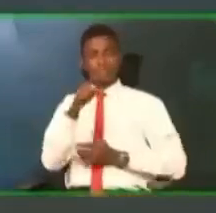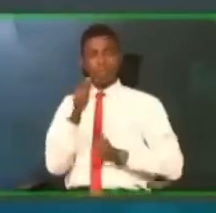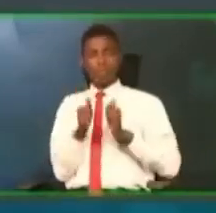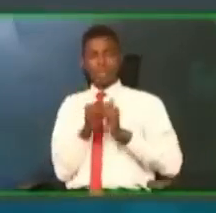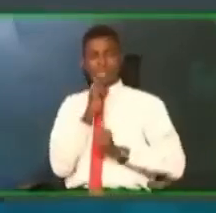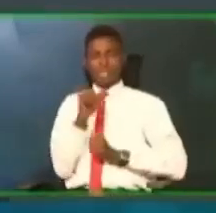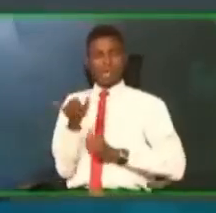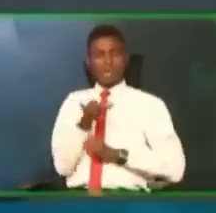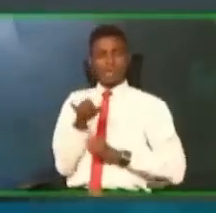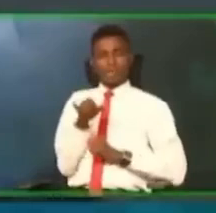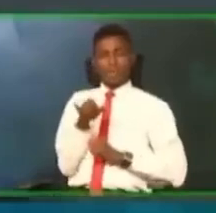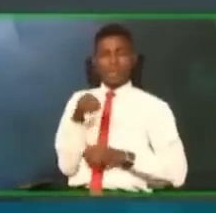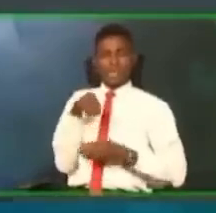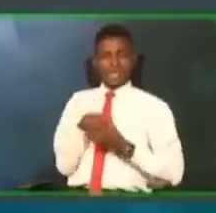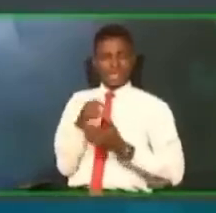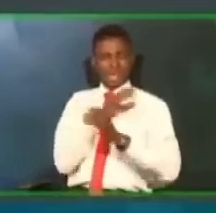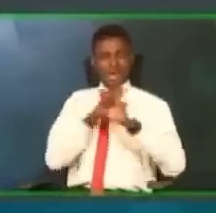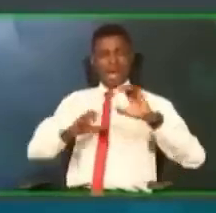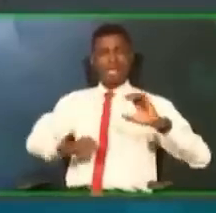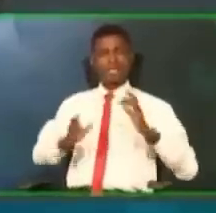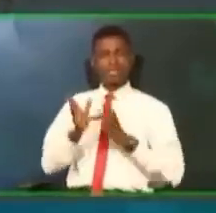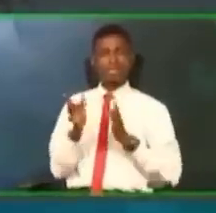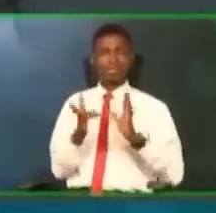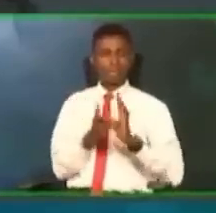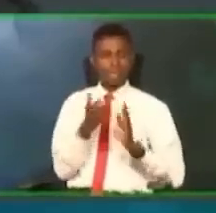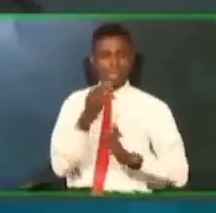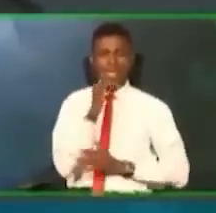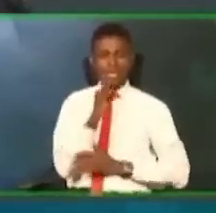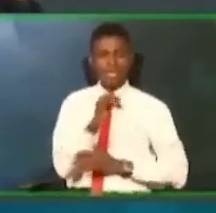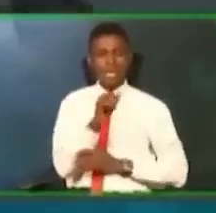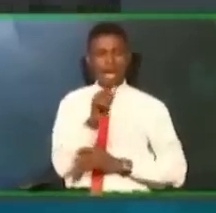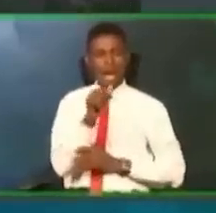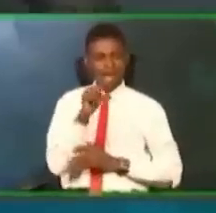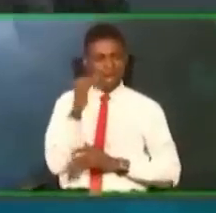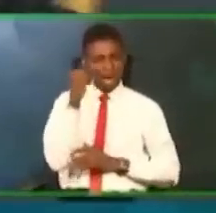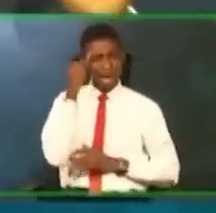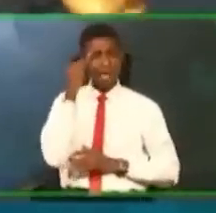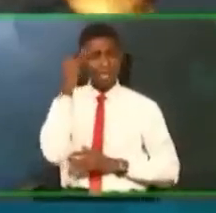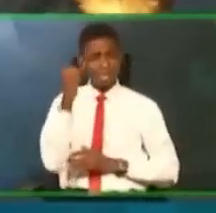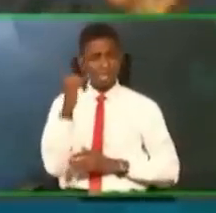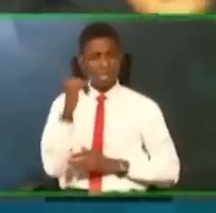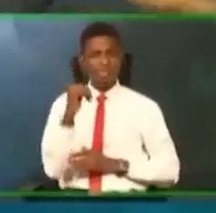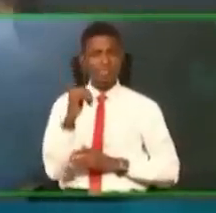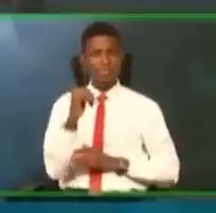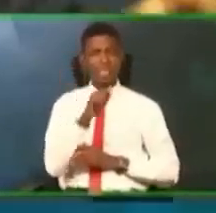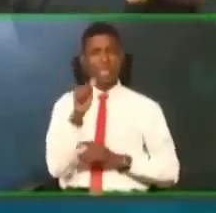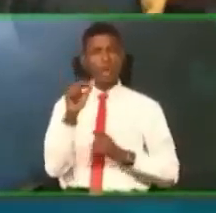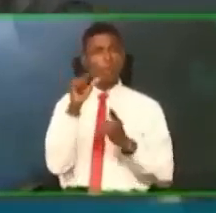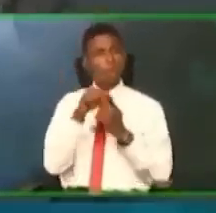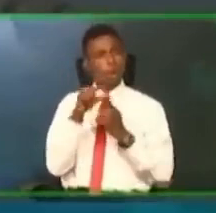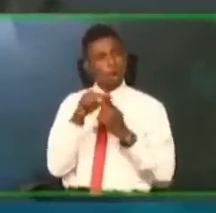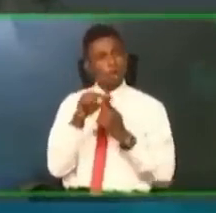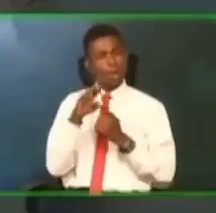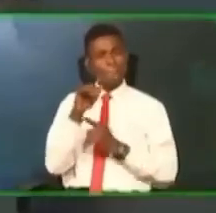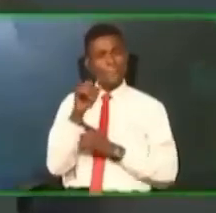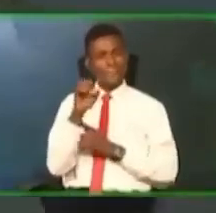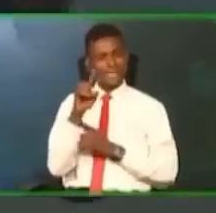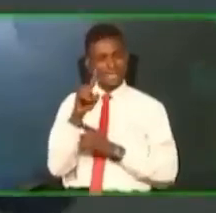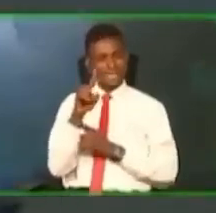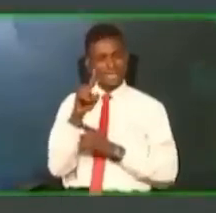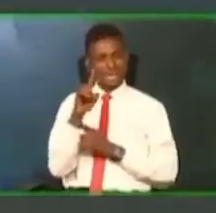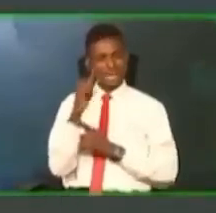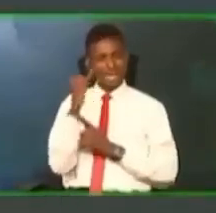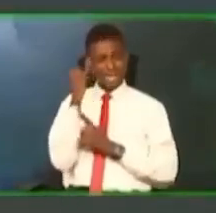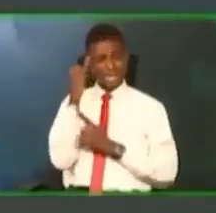Christ Jesus. There was already a construct, an intelligent word-based construct, that